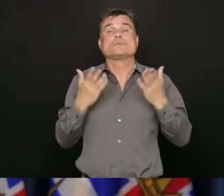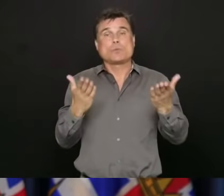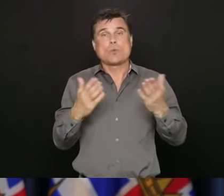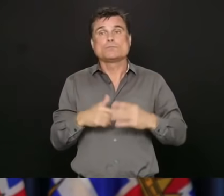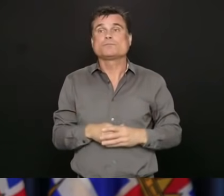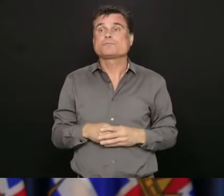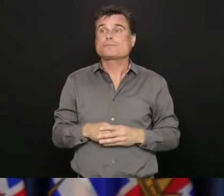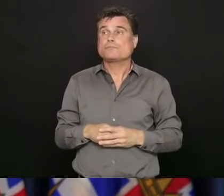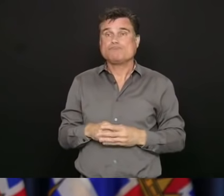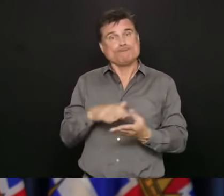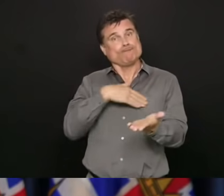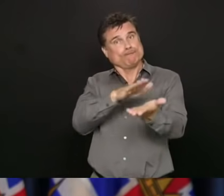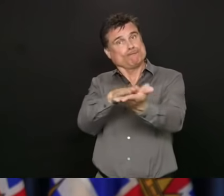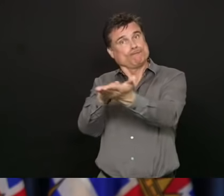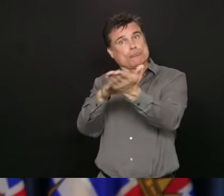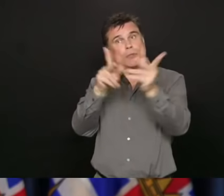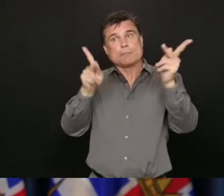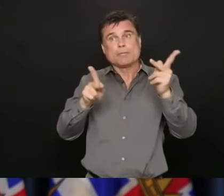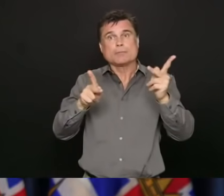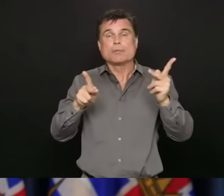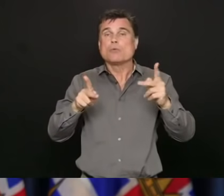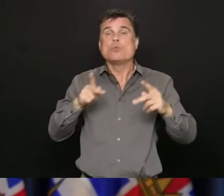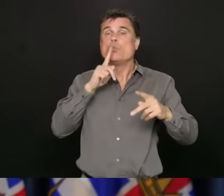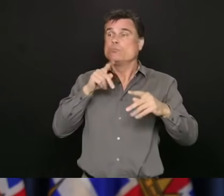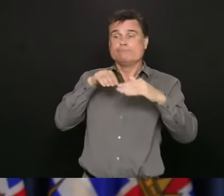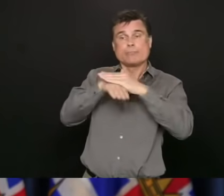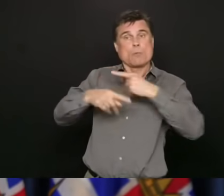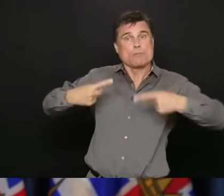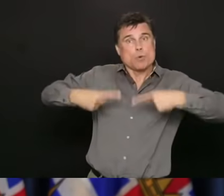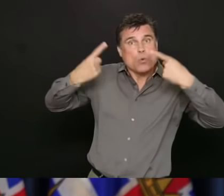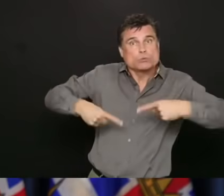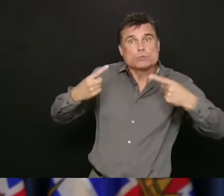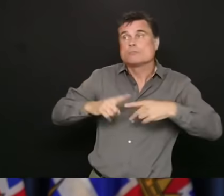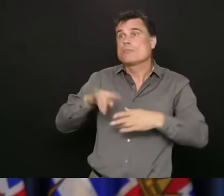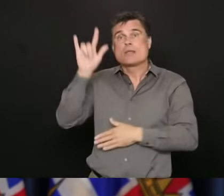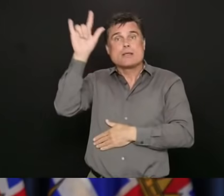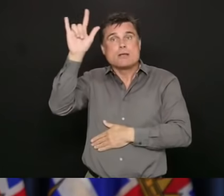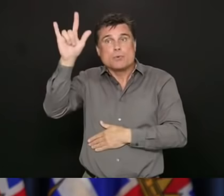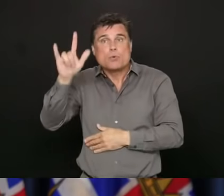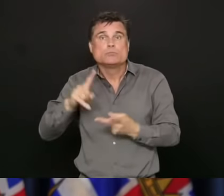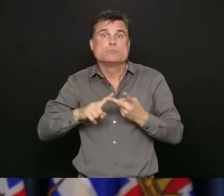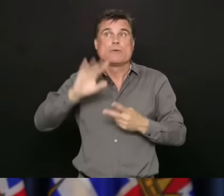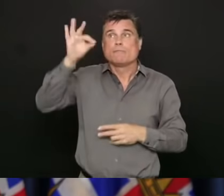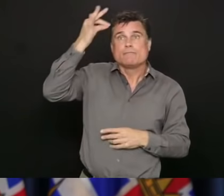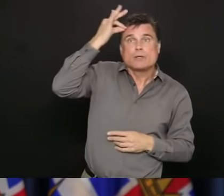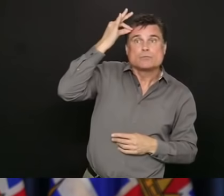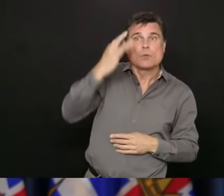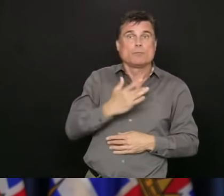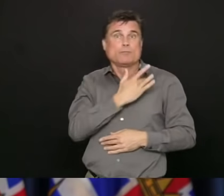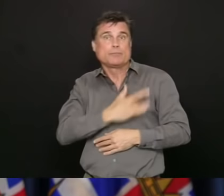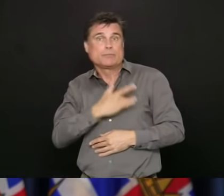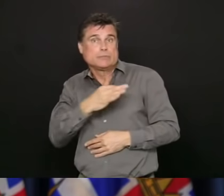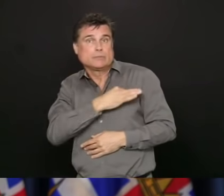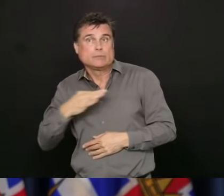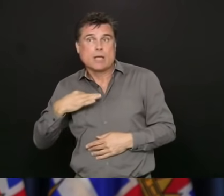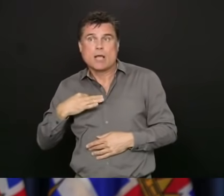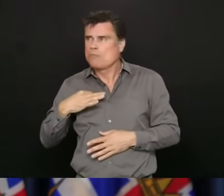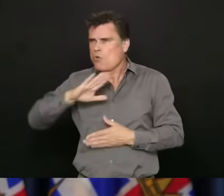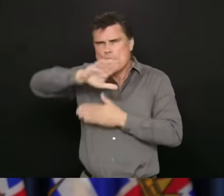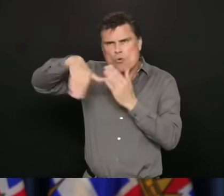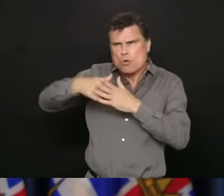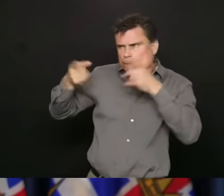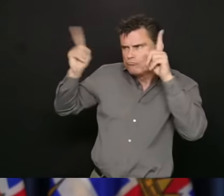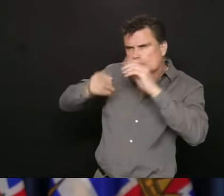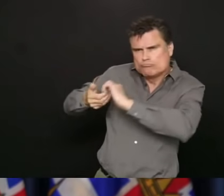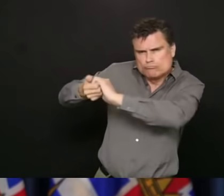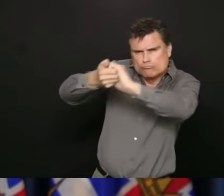crossings. Federal and provincial employees have been working cooperatively. No one's concerned about whose jurisdiction is what. They're concerned about making sure